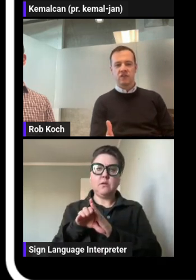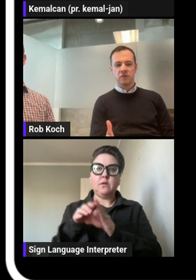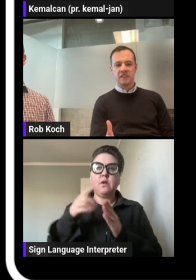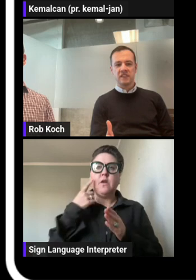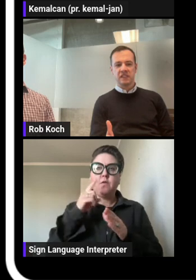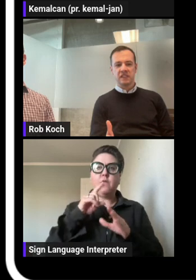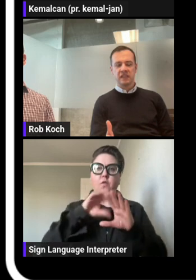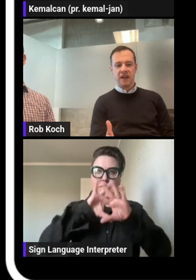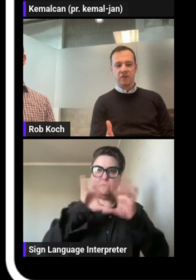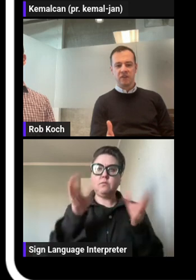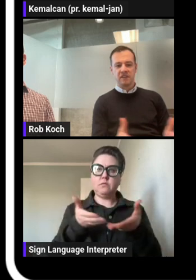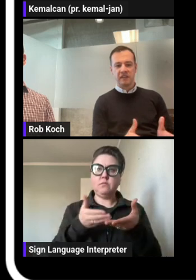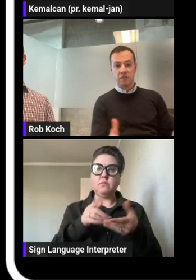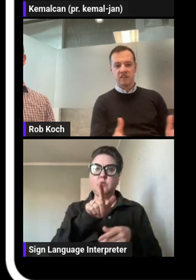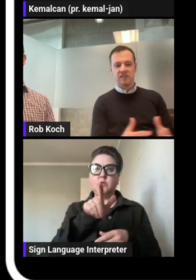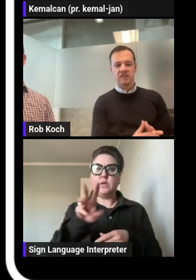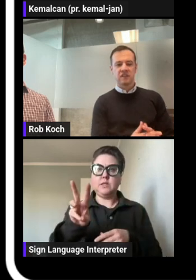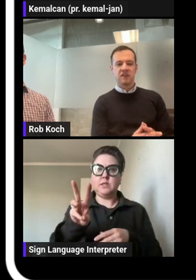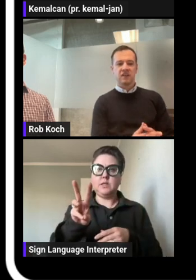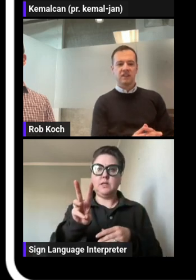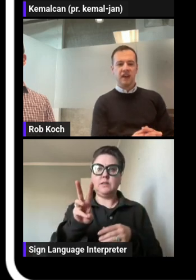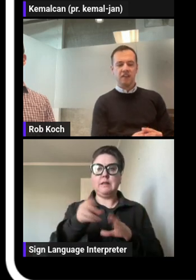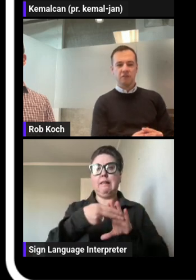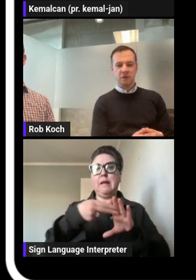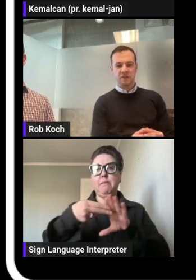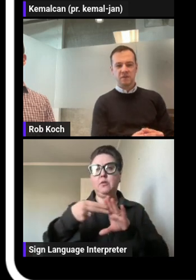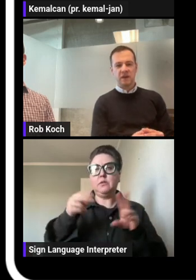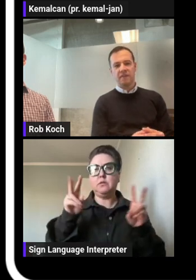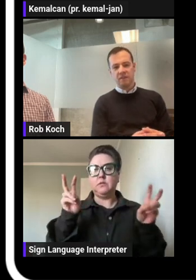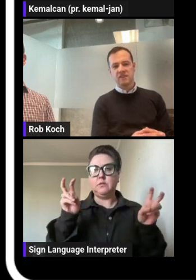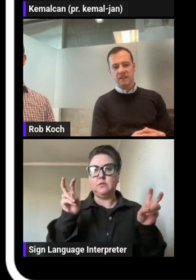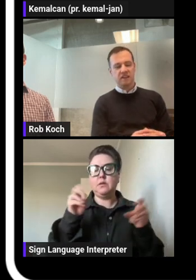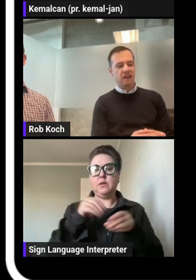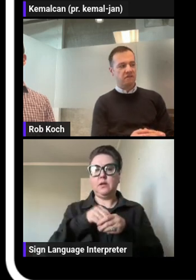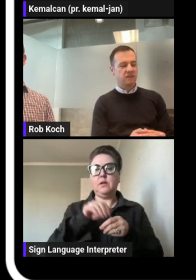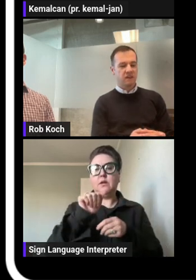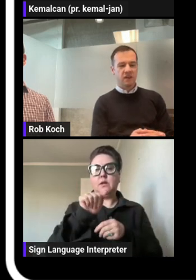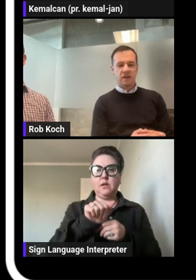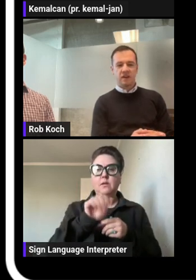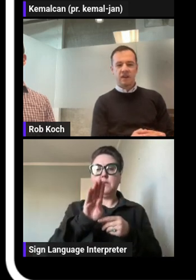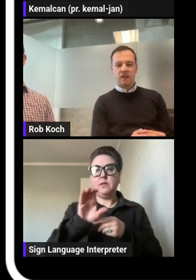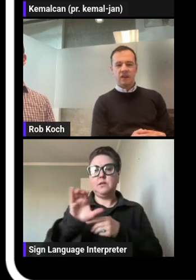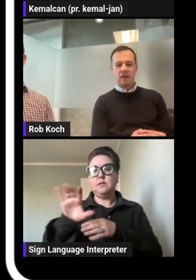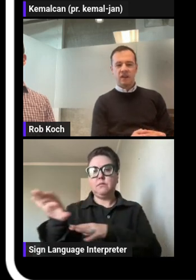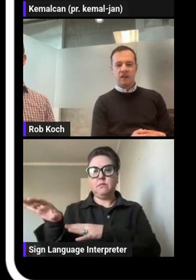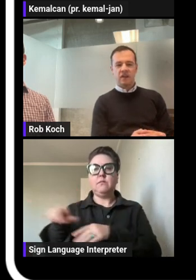entire 26 categories labels in the alphabet, and that was not enough.